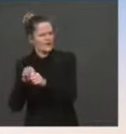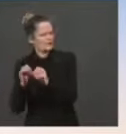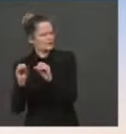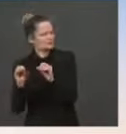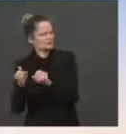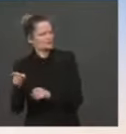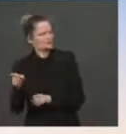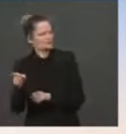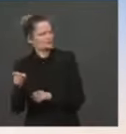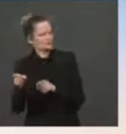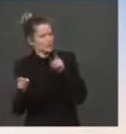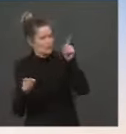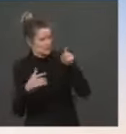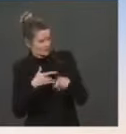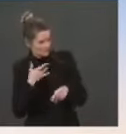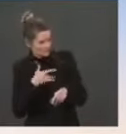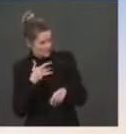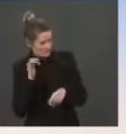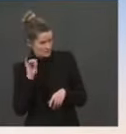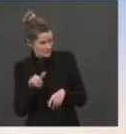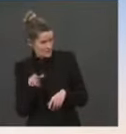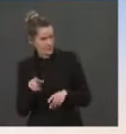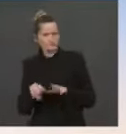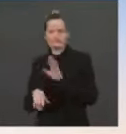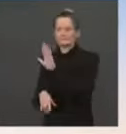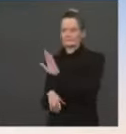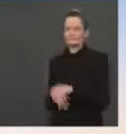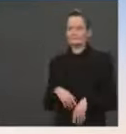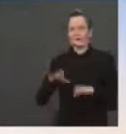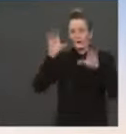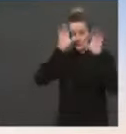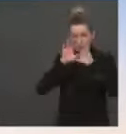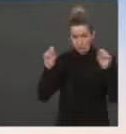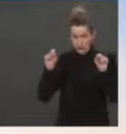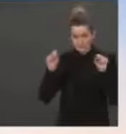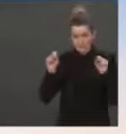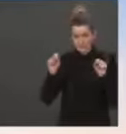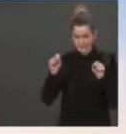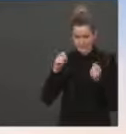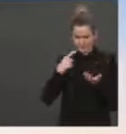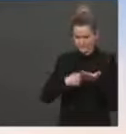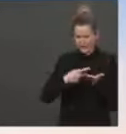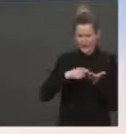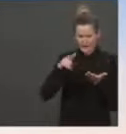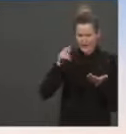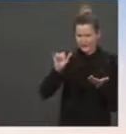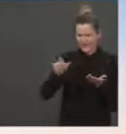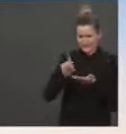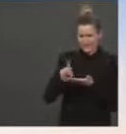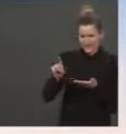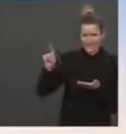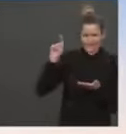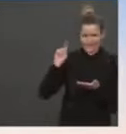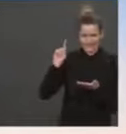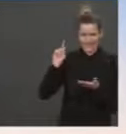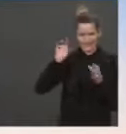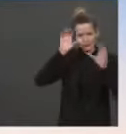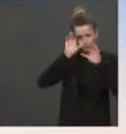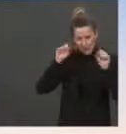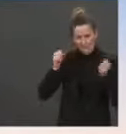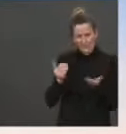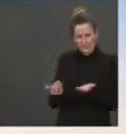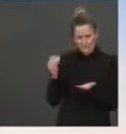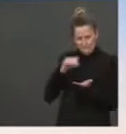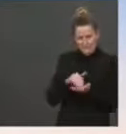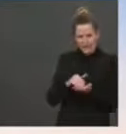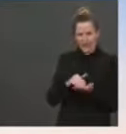what happened here? The president spoke to the verdict last week. He has obviously condemned the hatred and